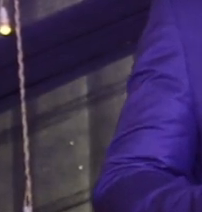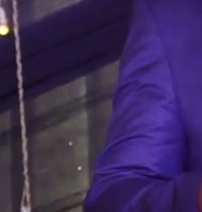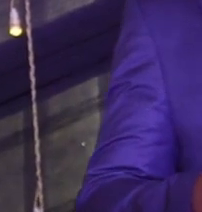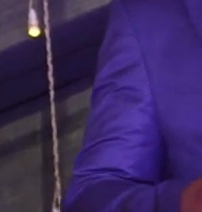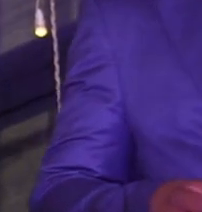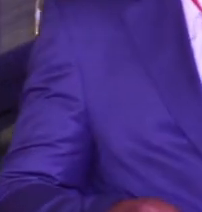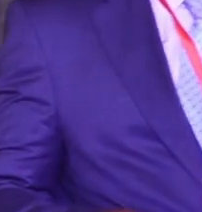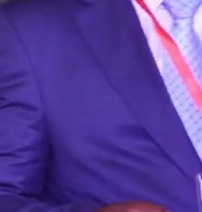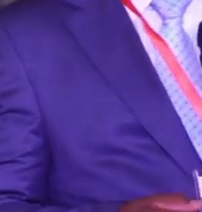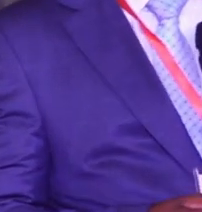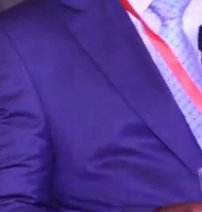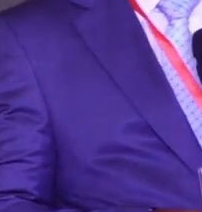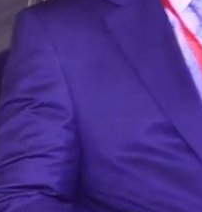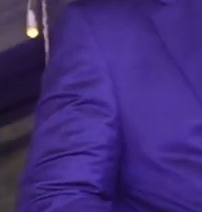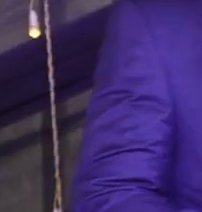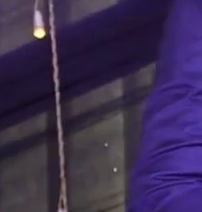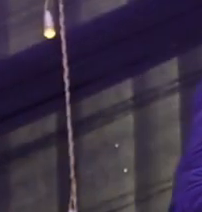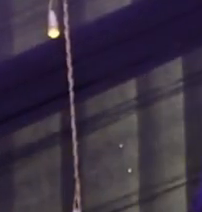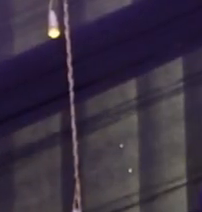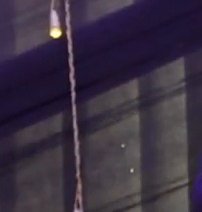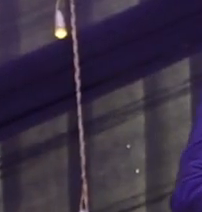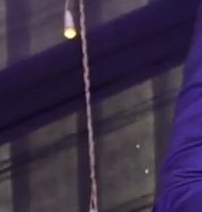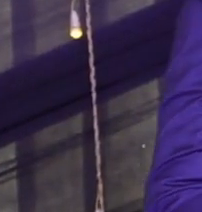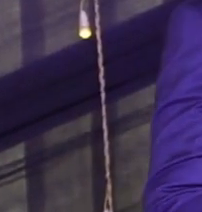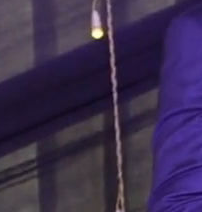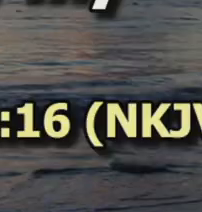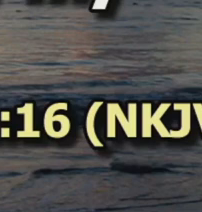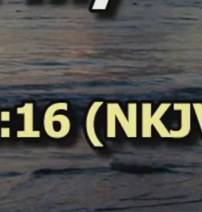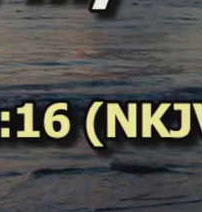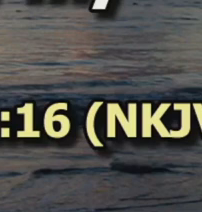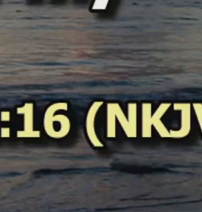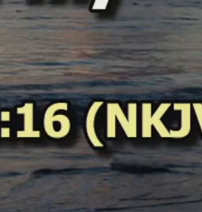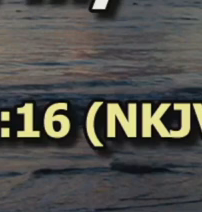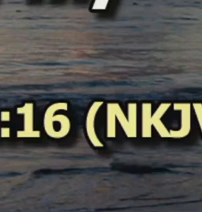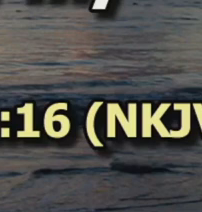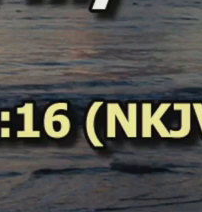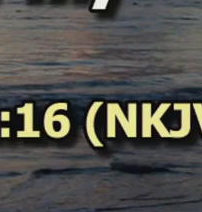asifiwe sana. Kabisa. Where was I before I stopped?